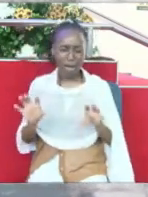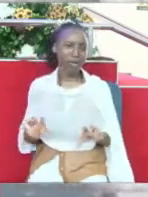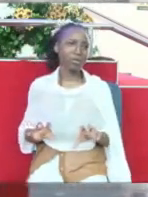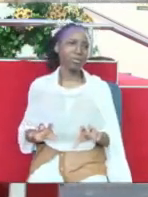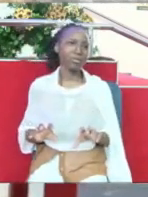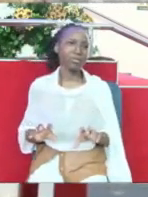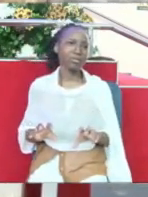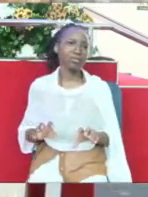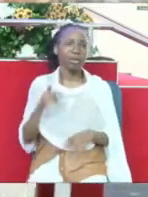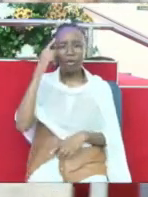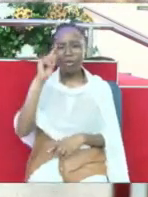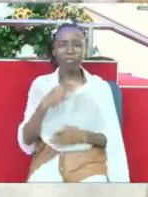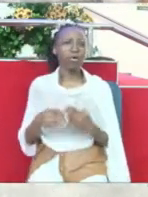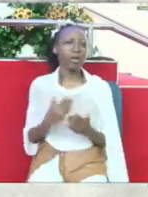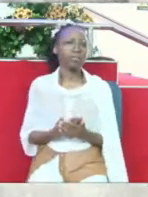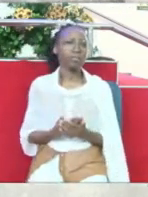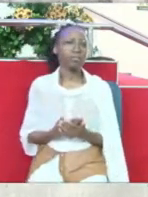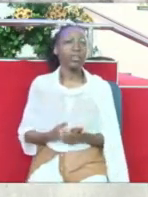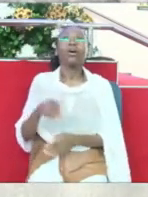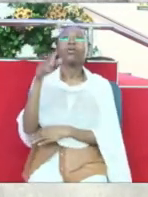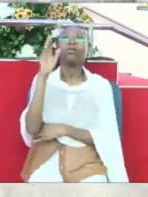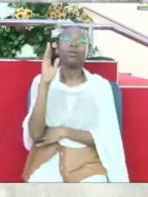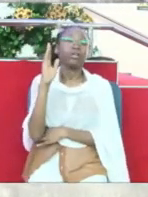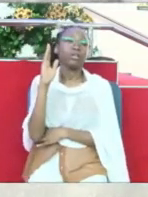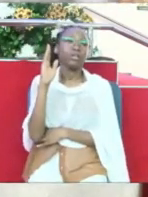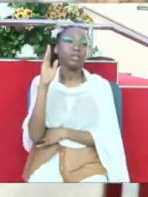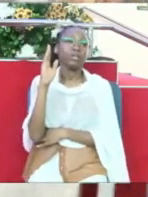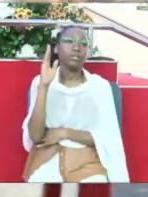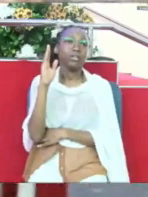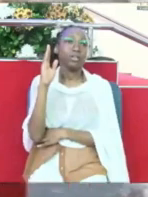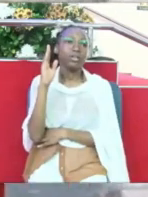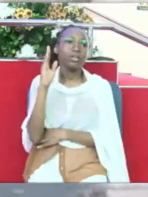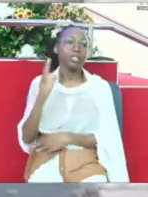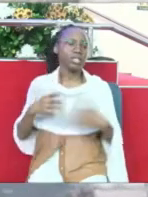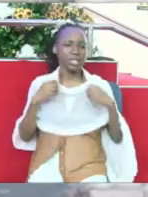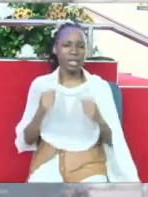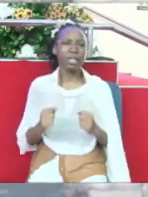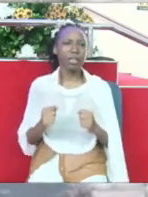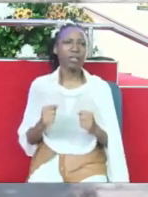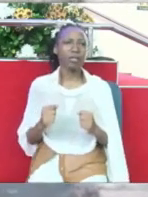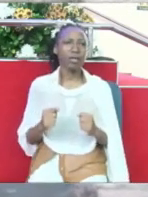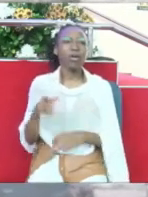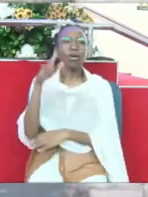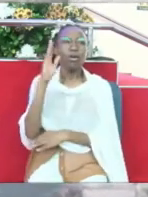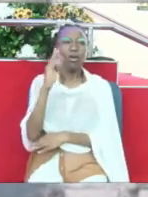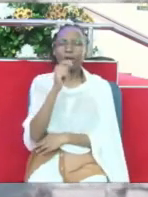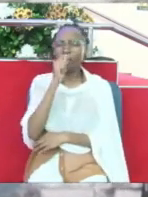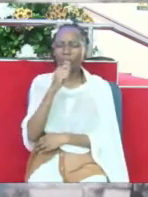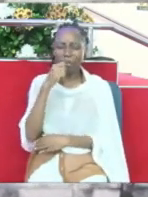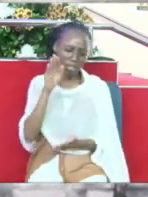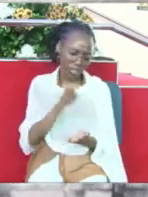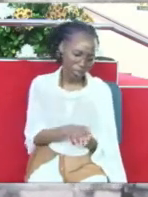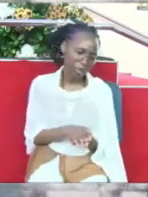wa kabila ya Yuda. Oh yes, he's the lily in the valleys. Yeye ndiye ua ambalo liko bondeni. He has been my promise keeper. Amekuwa